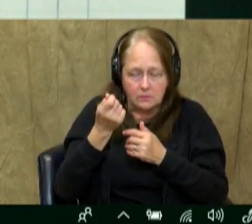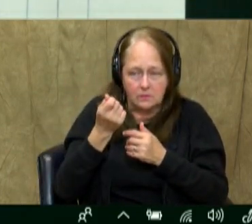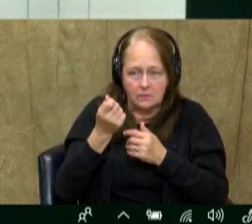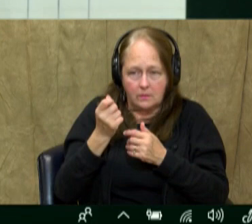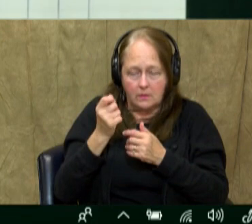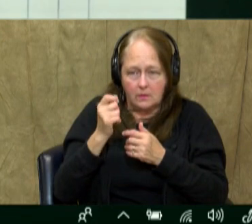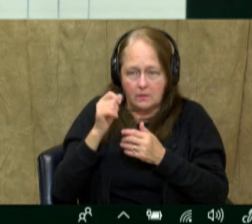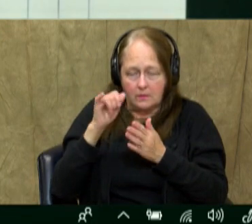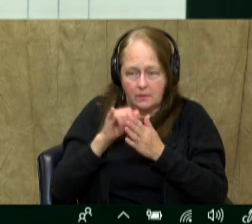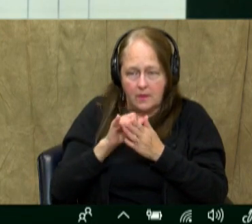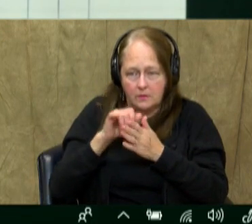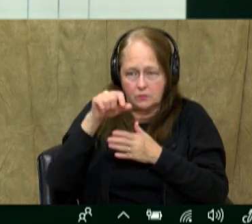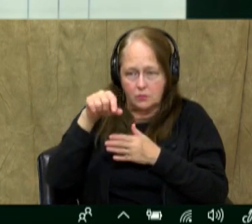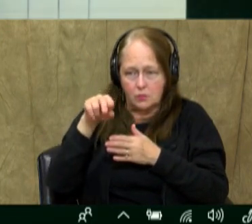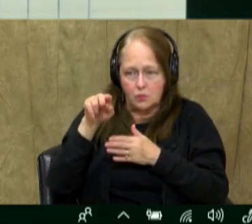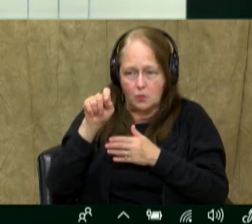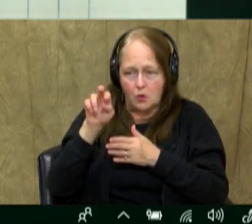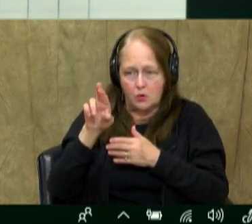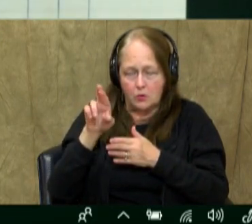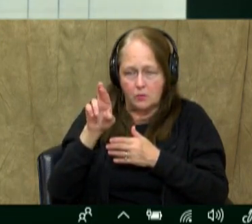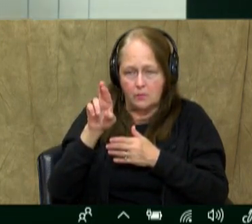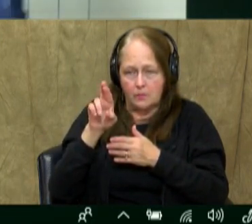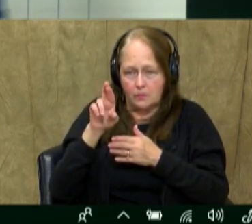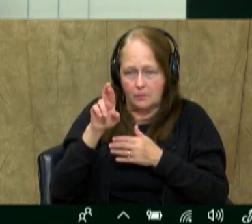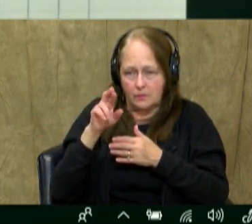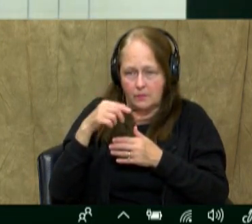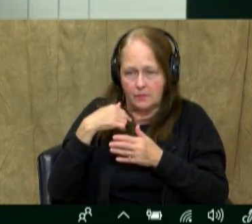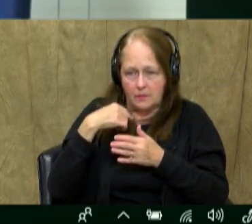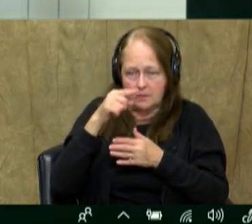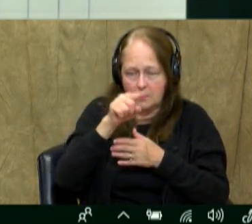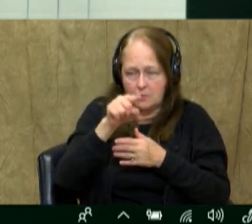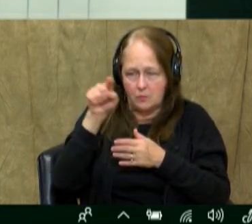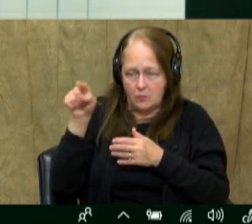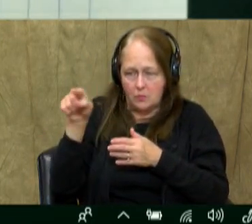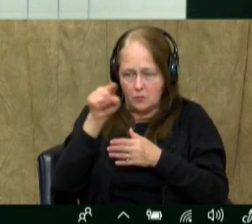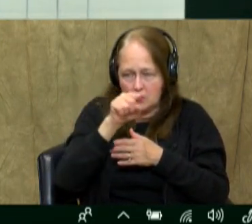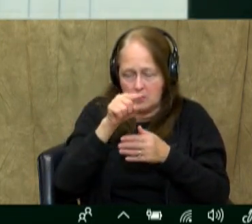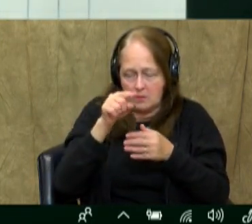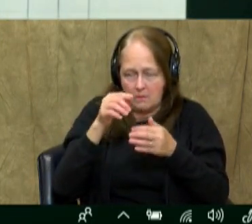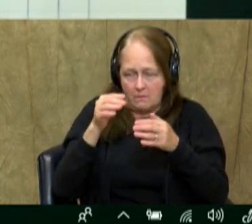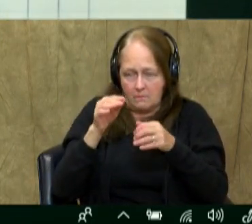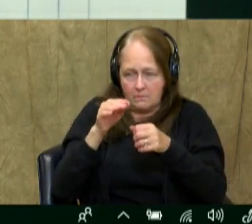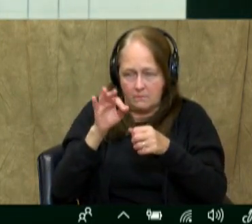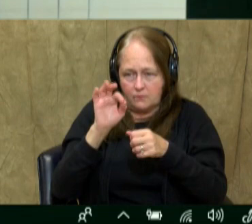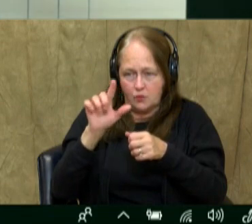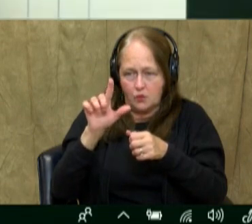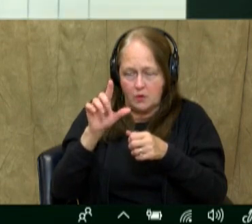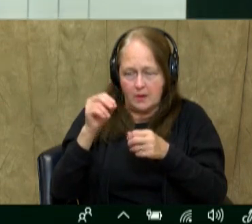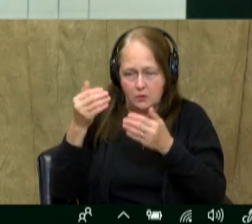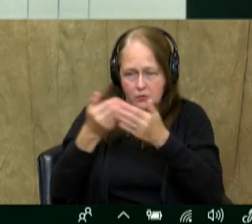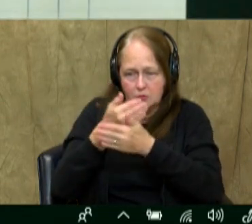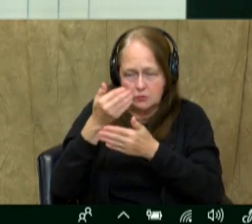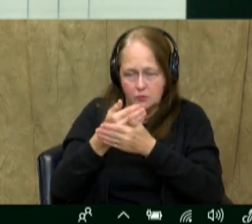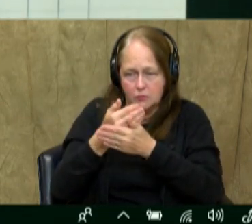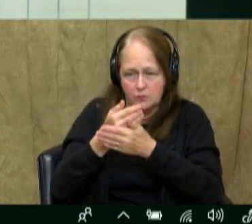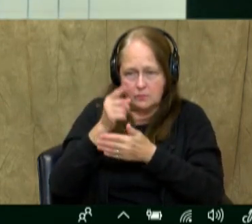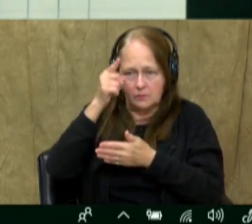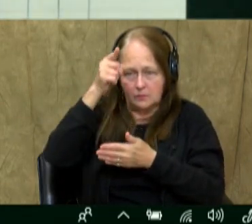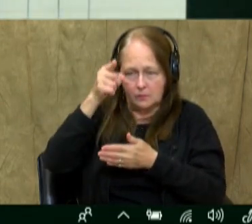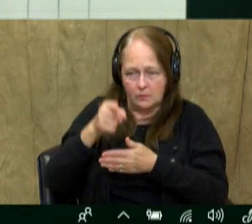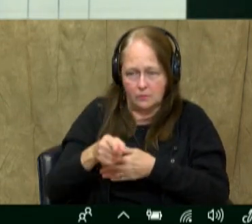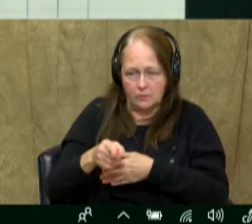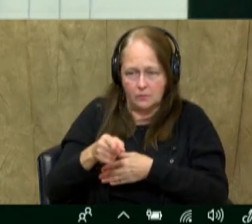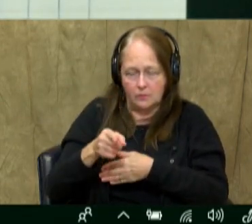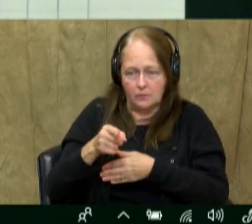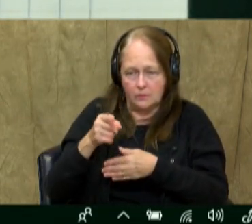them quarters, because that's what I know. So I've got this pair, full and new, then I go perpendicular for my quarters.